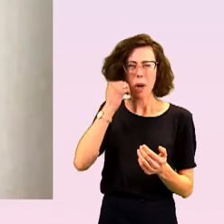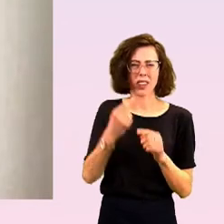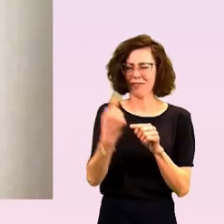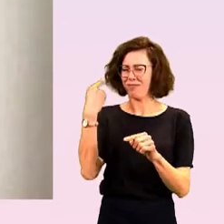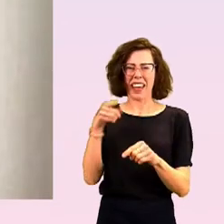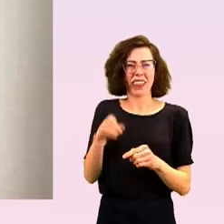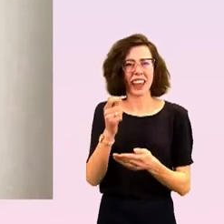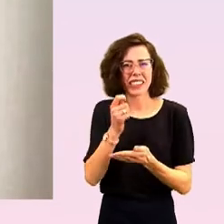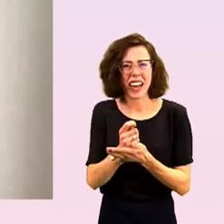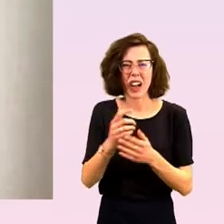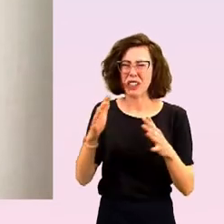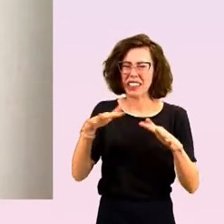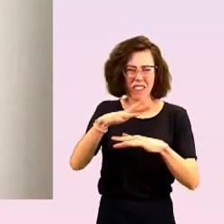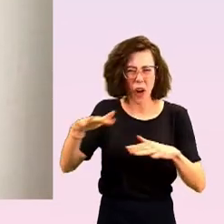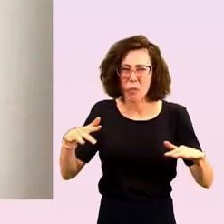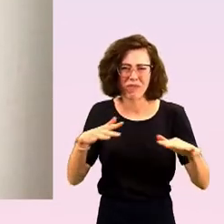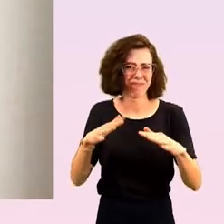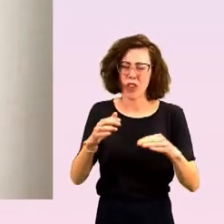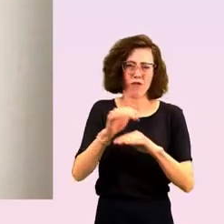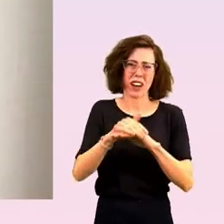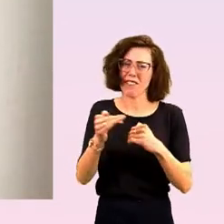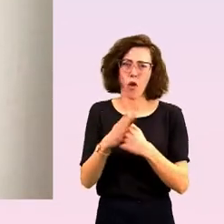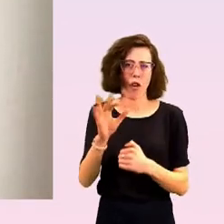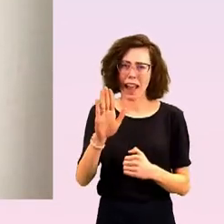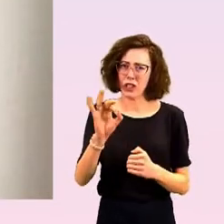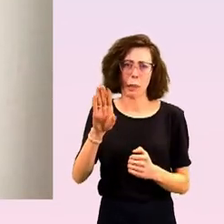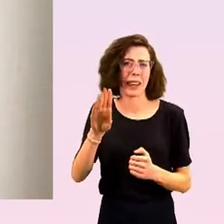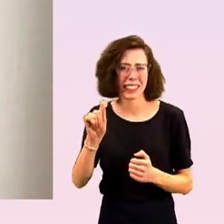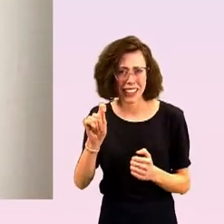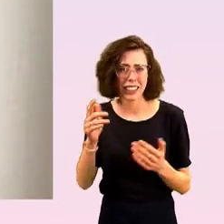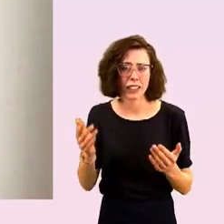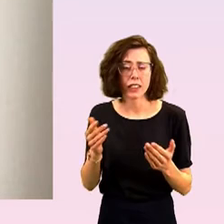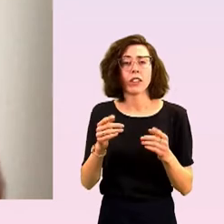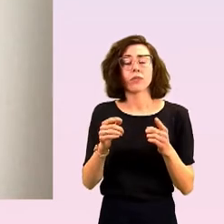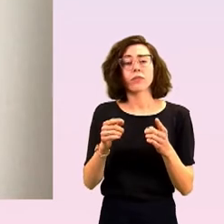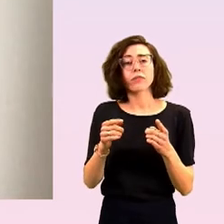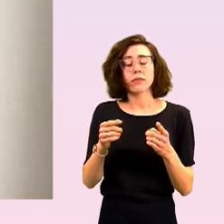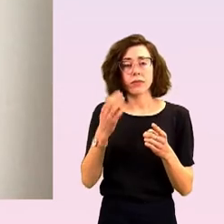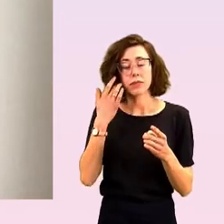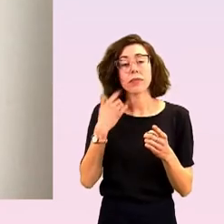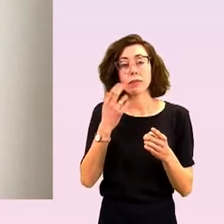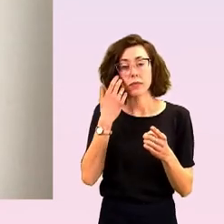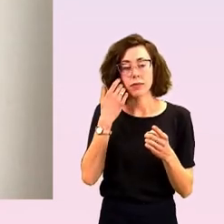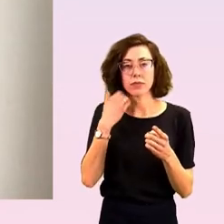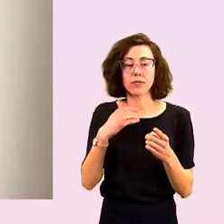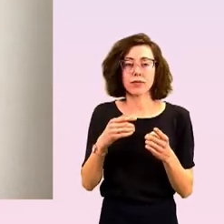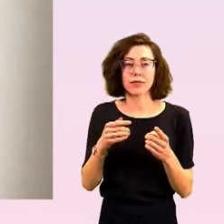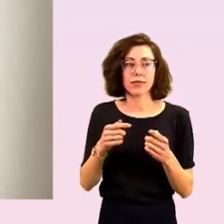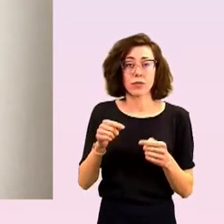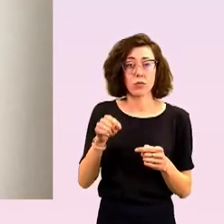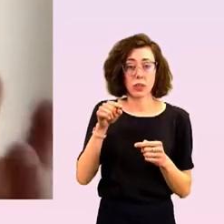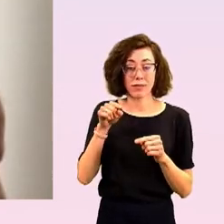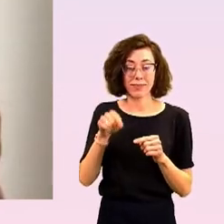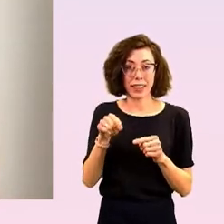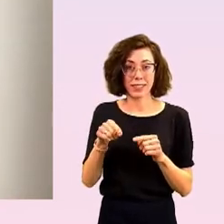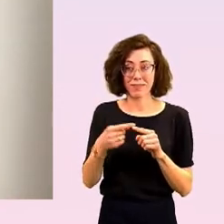a demand for myself and others, some of my peers at the time, for a platform,